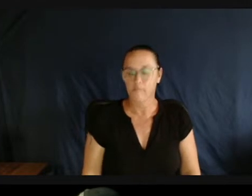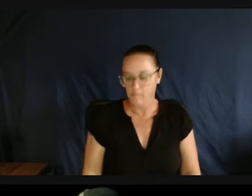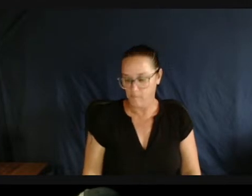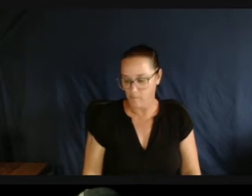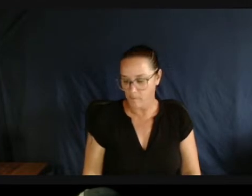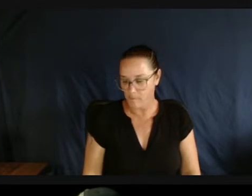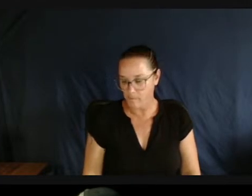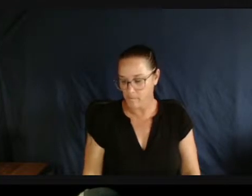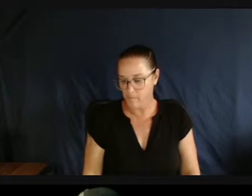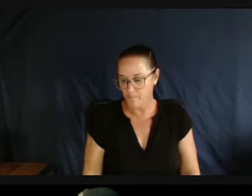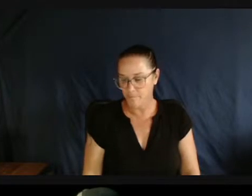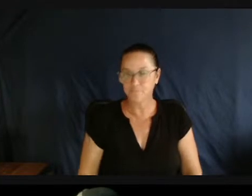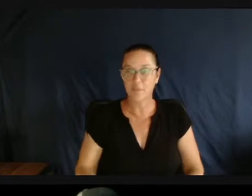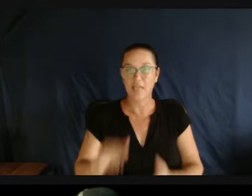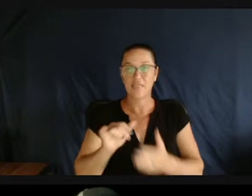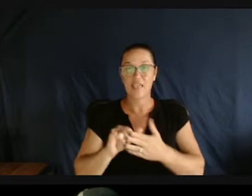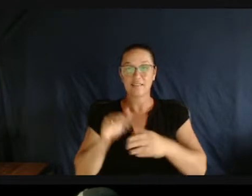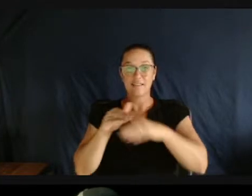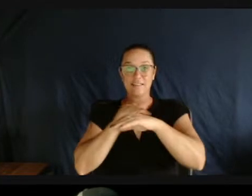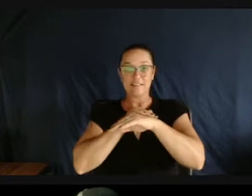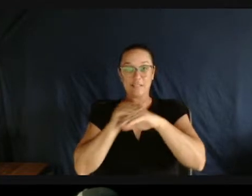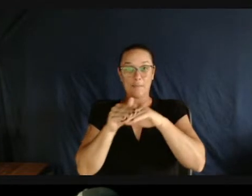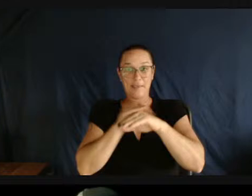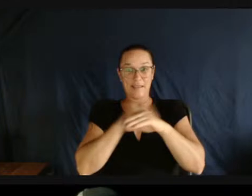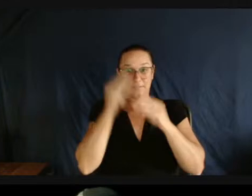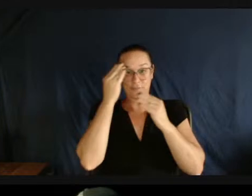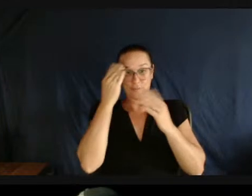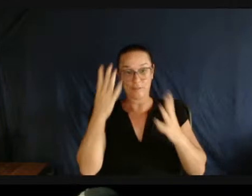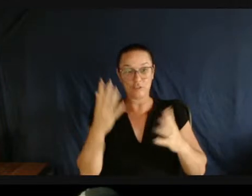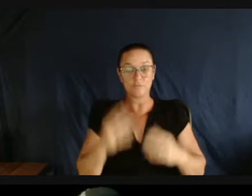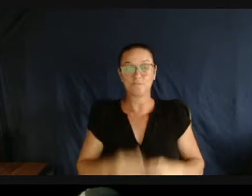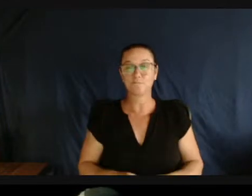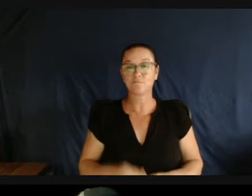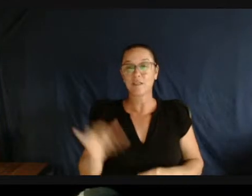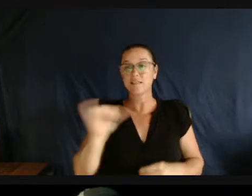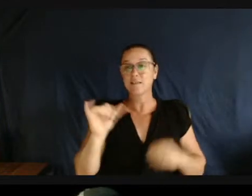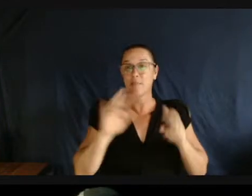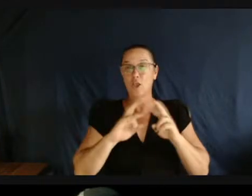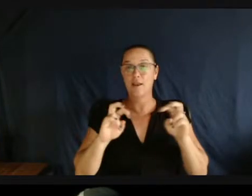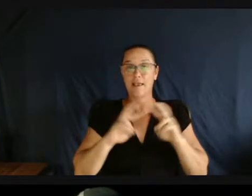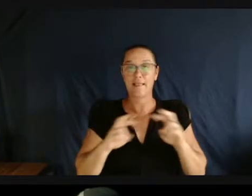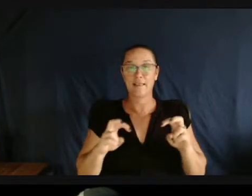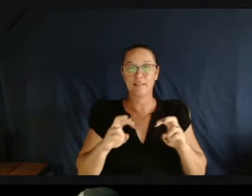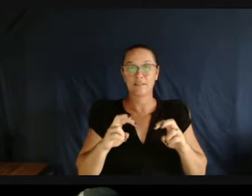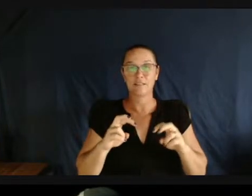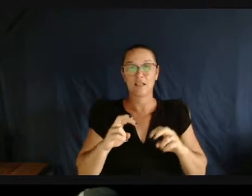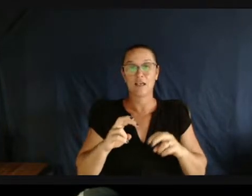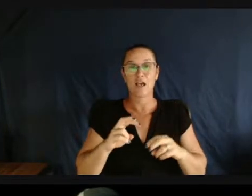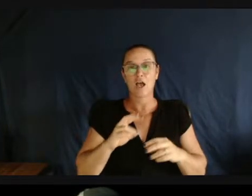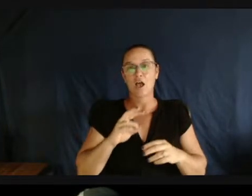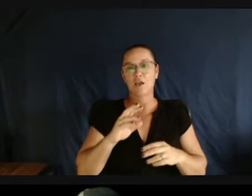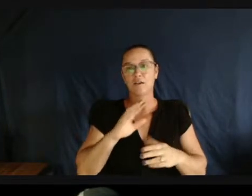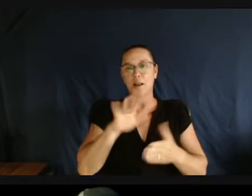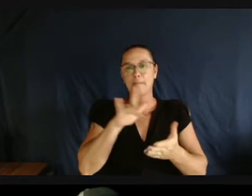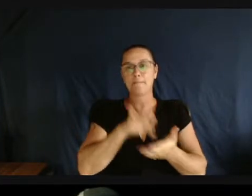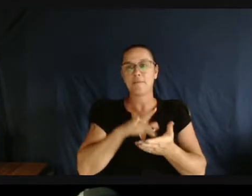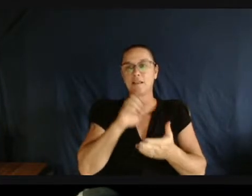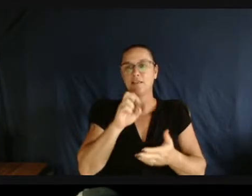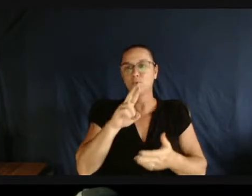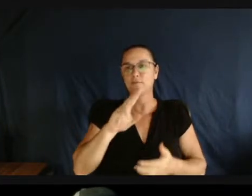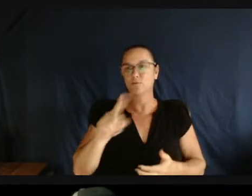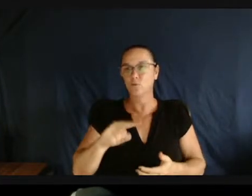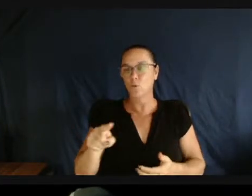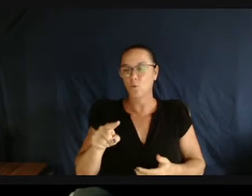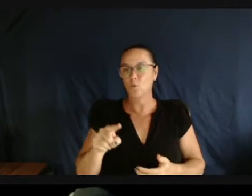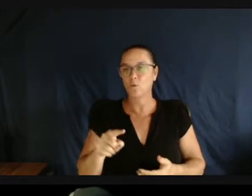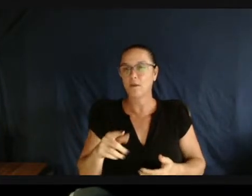So that's the summit, and similar analysis on the Middle East Rift at Pu'o'o. We can see contraction